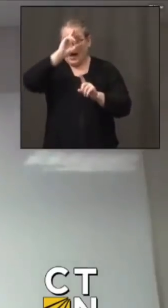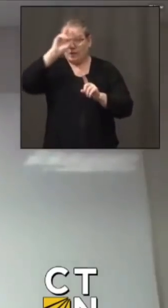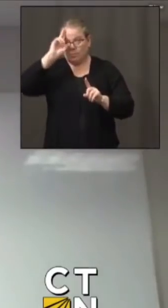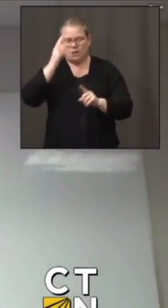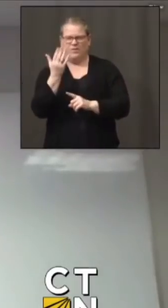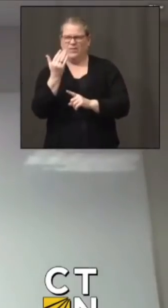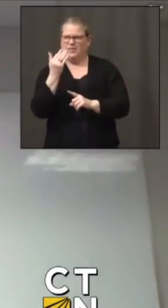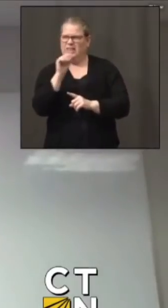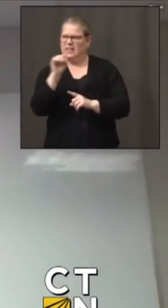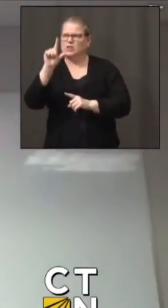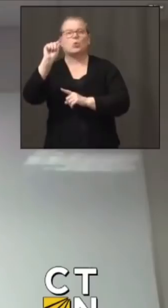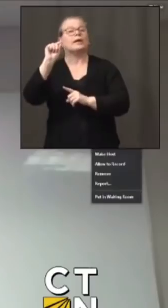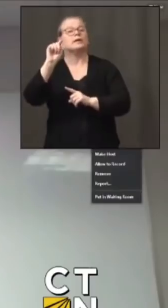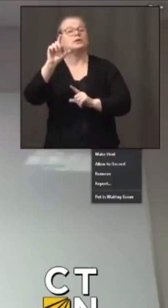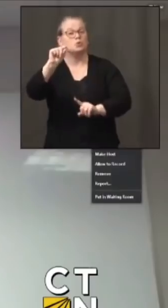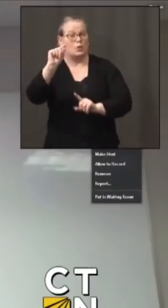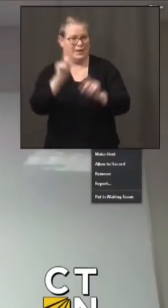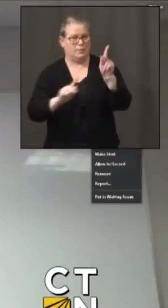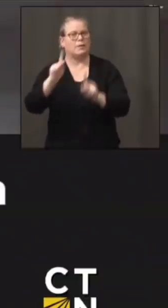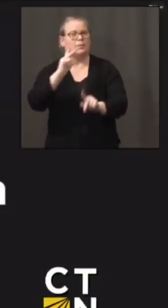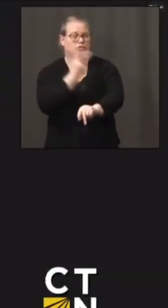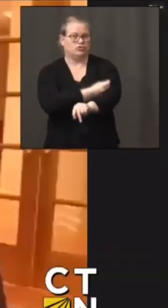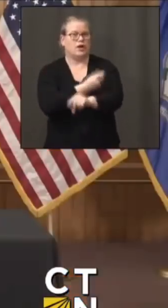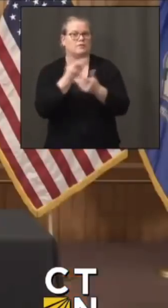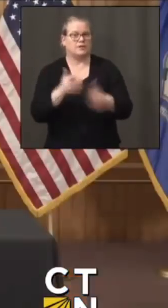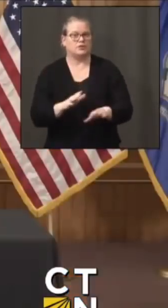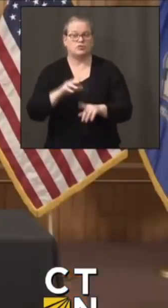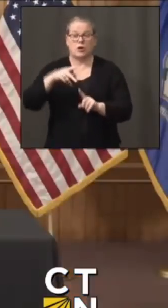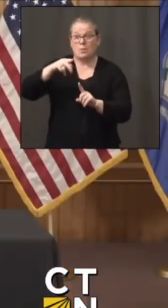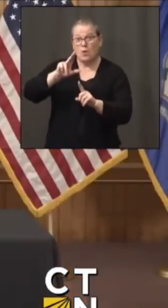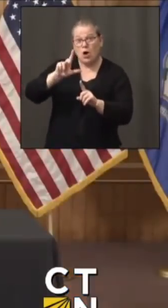Paul or Josh, do you have an answer for that? Do we know?